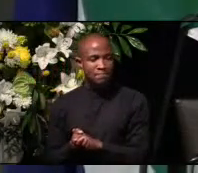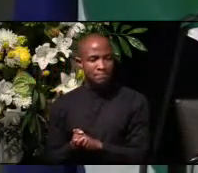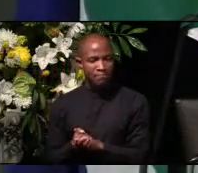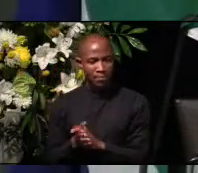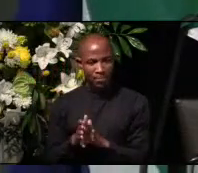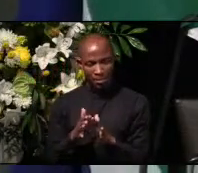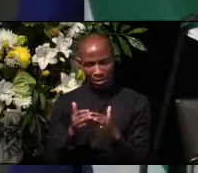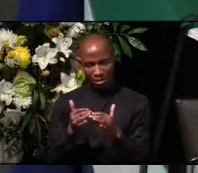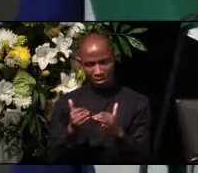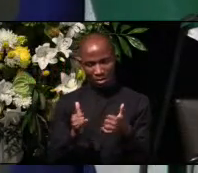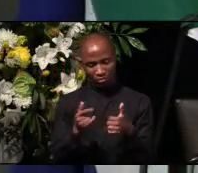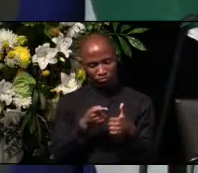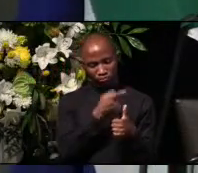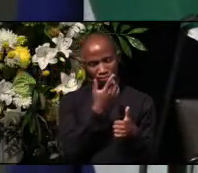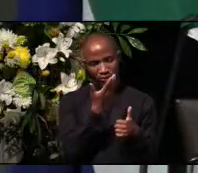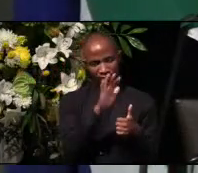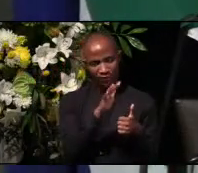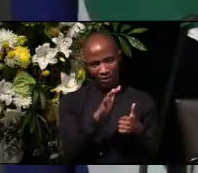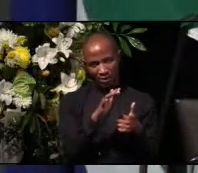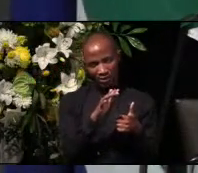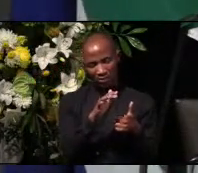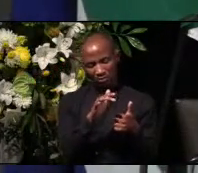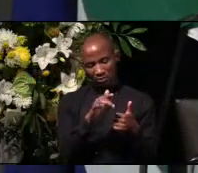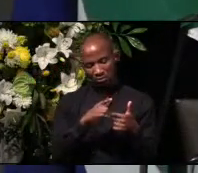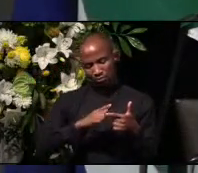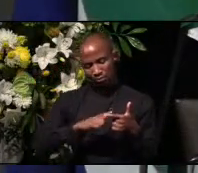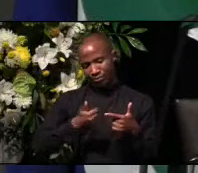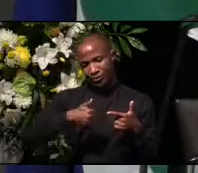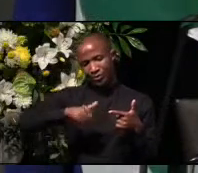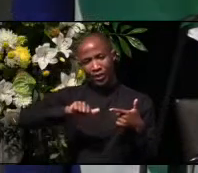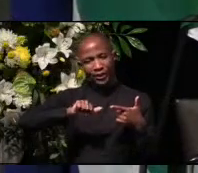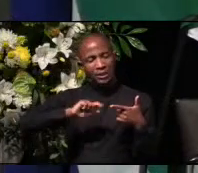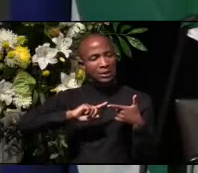to take the next respondent